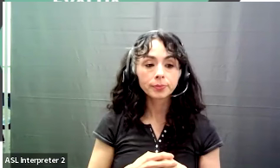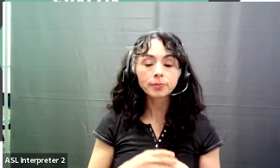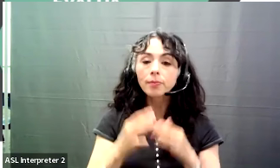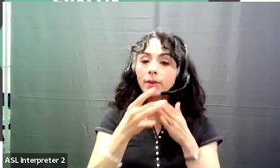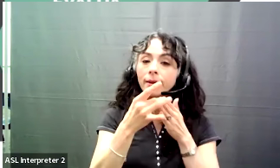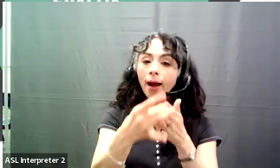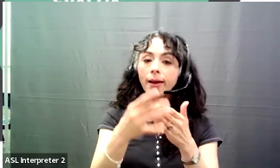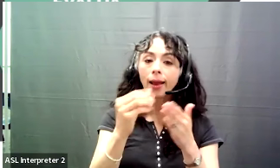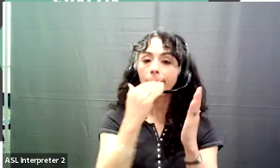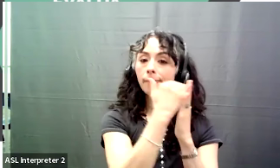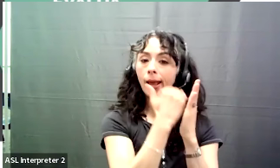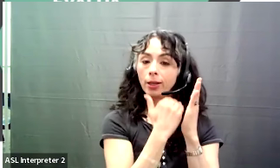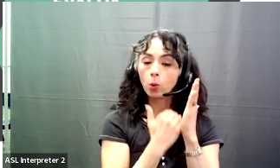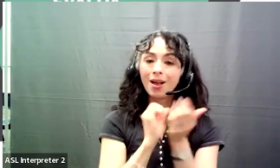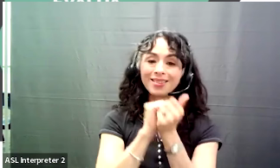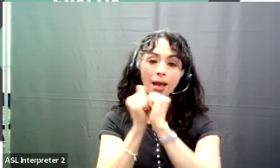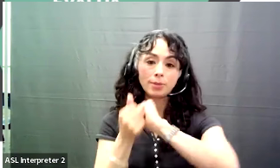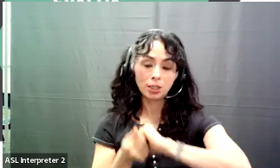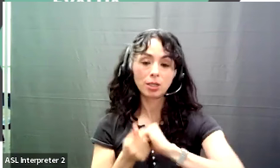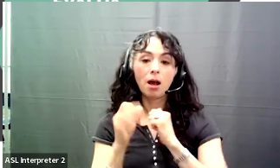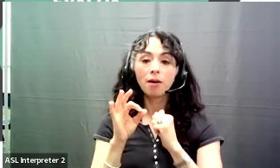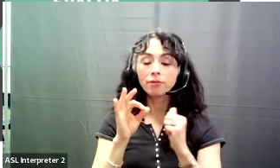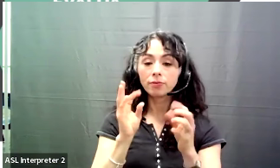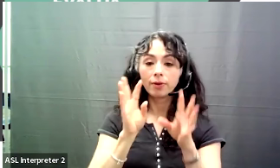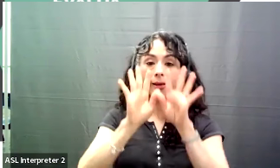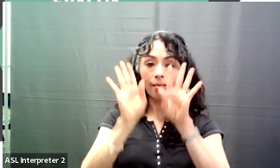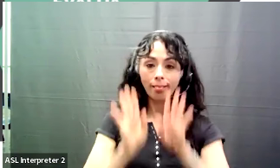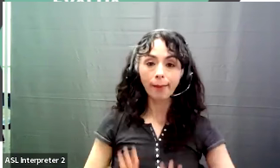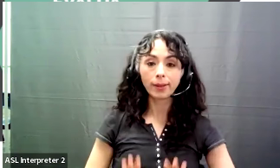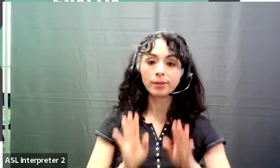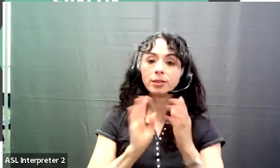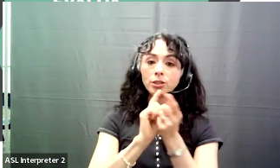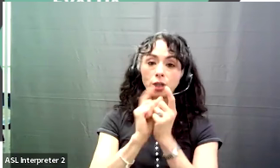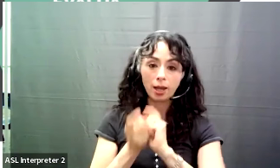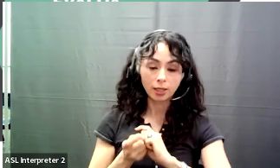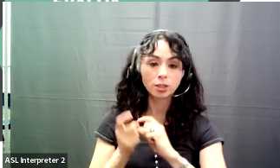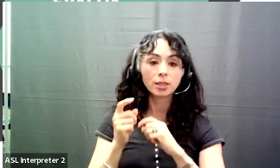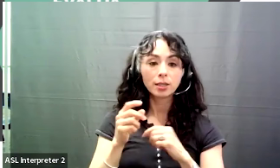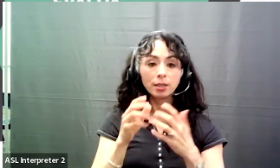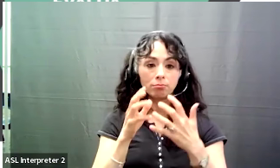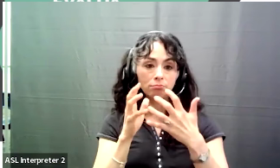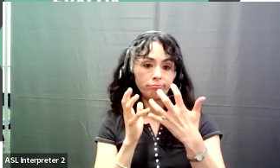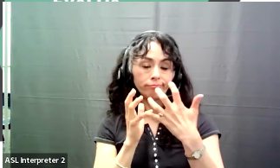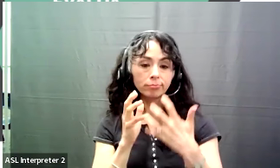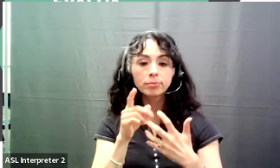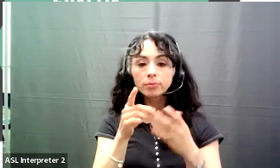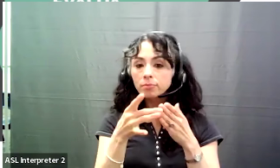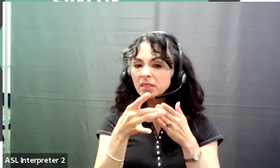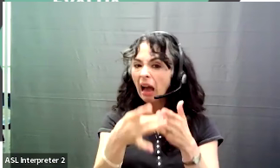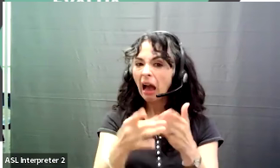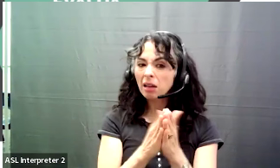guide for climate adaptation. And we're looking with this guide to help farmers and